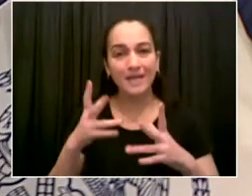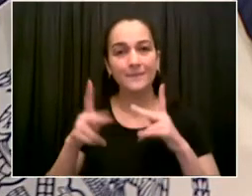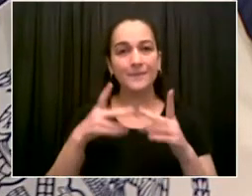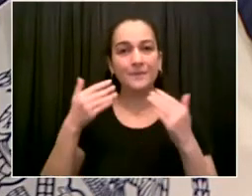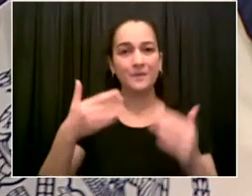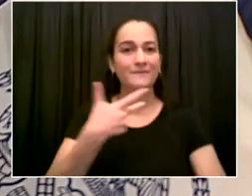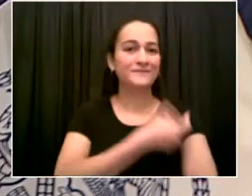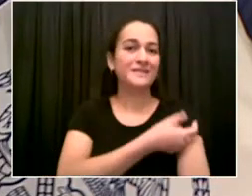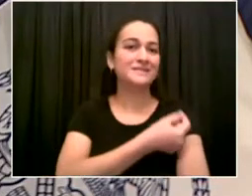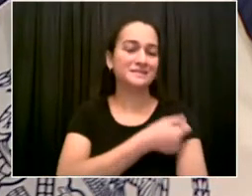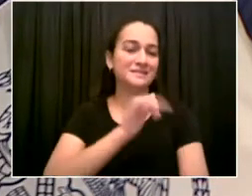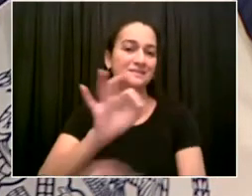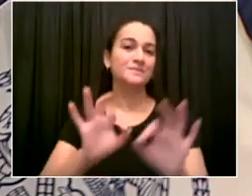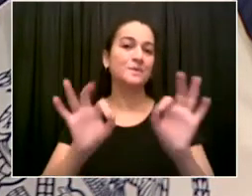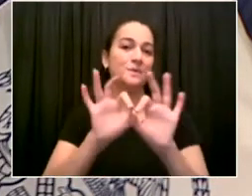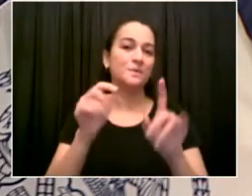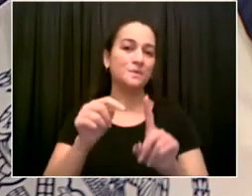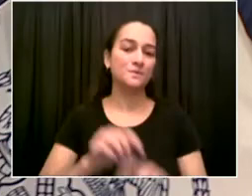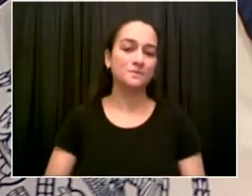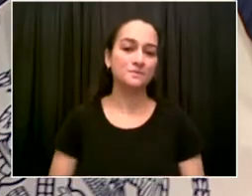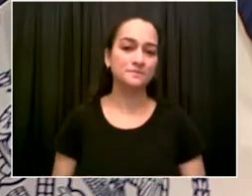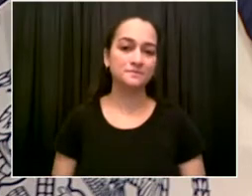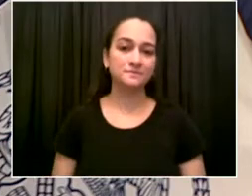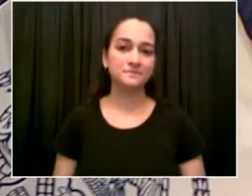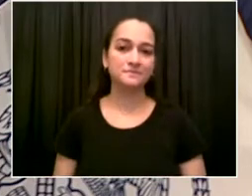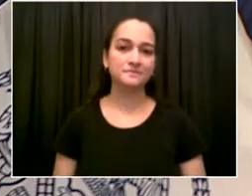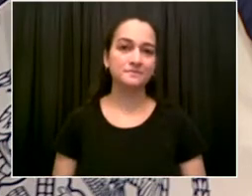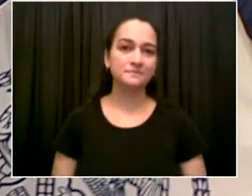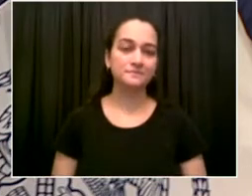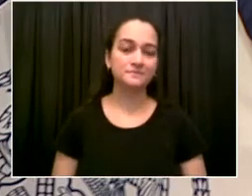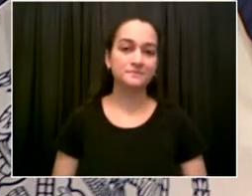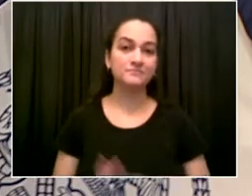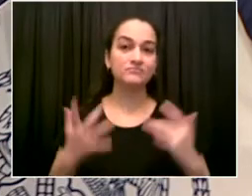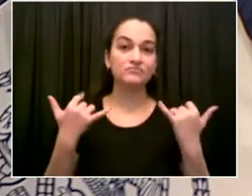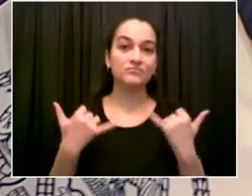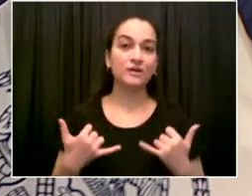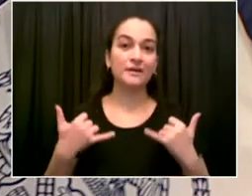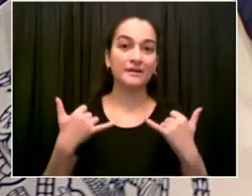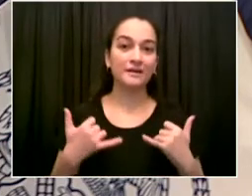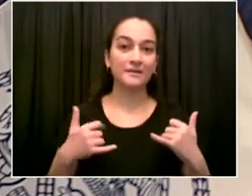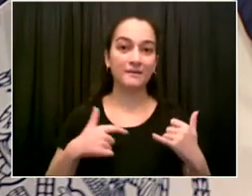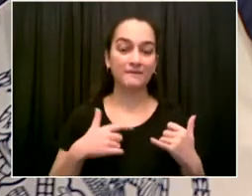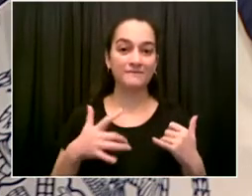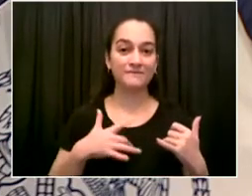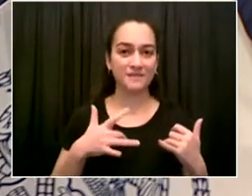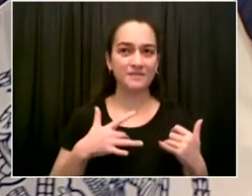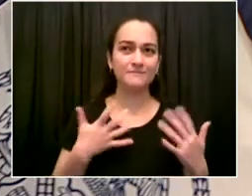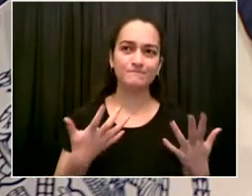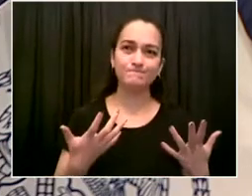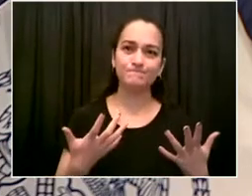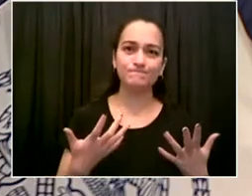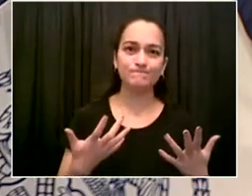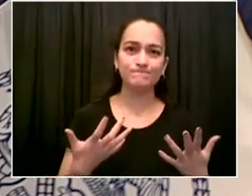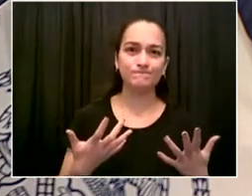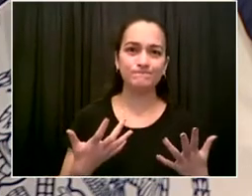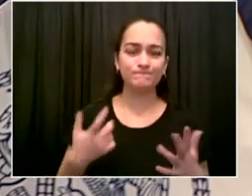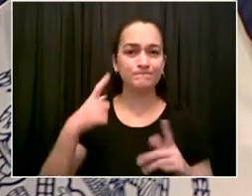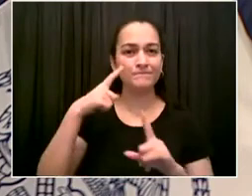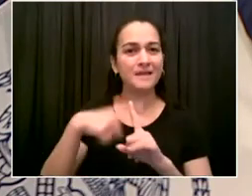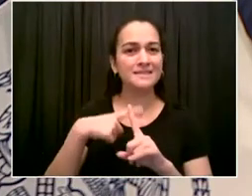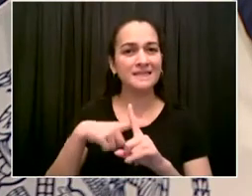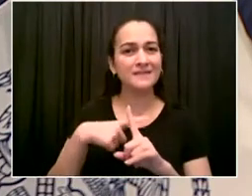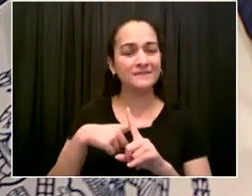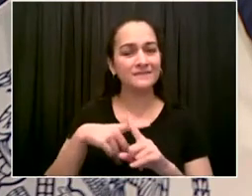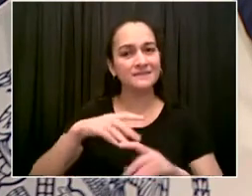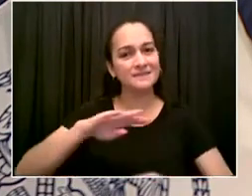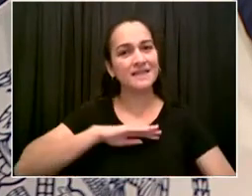soon. But I will say, I'm very encouraged by the level of parent focus on getting